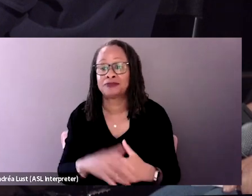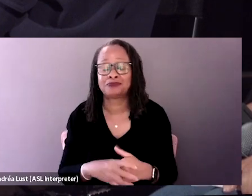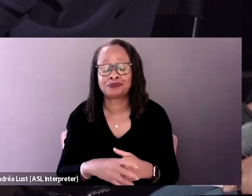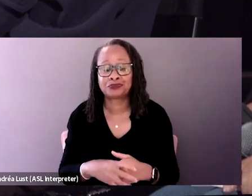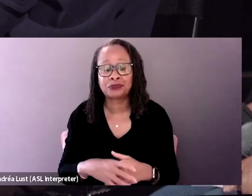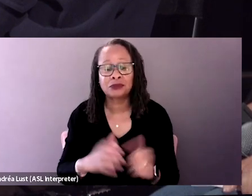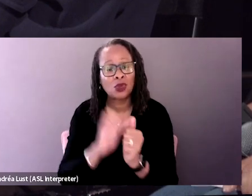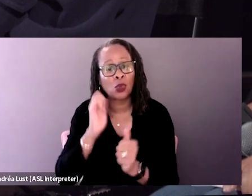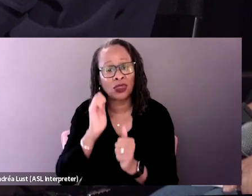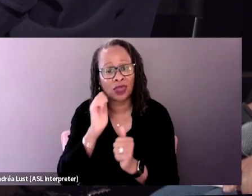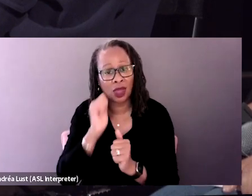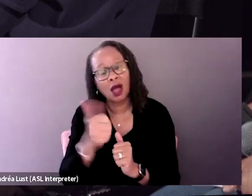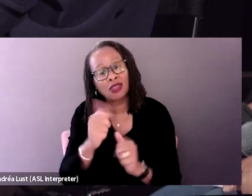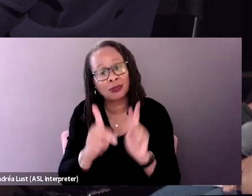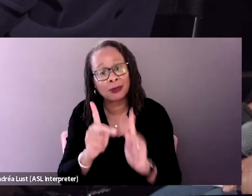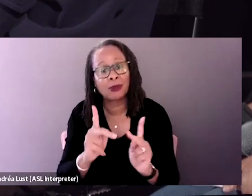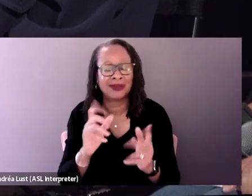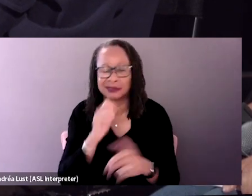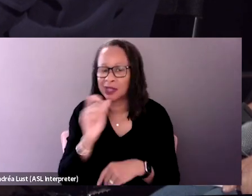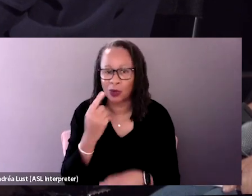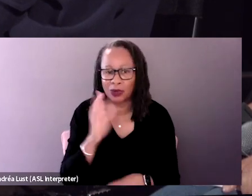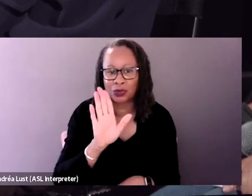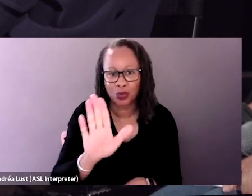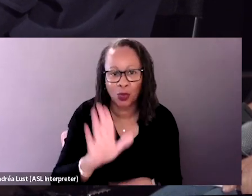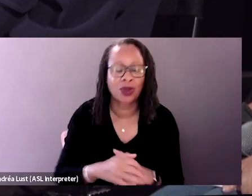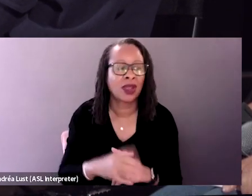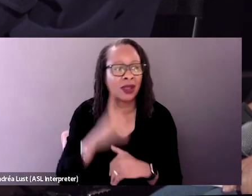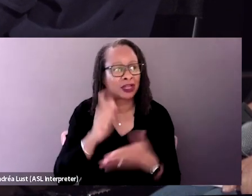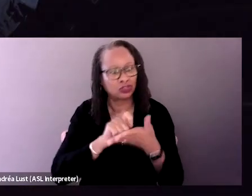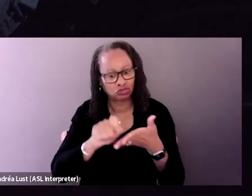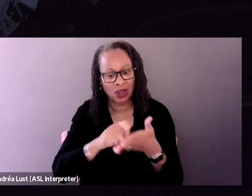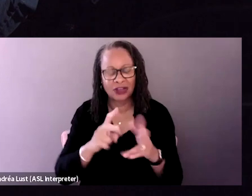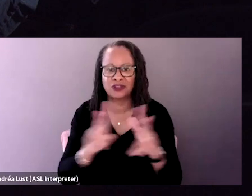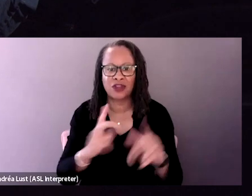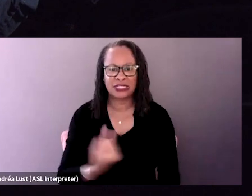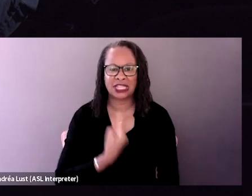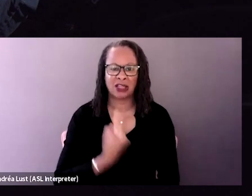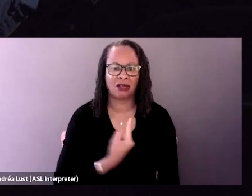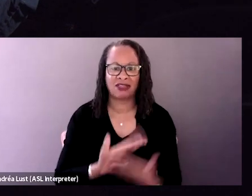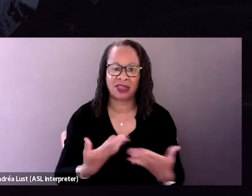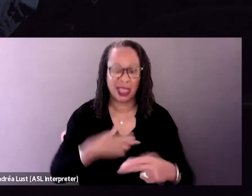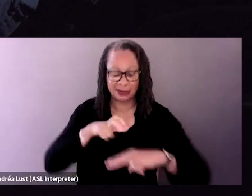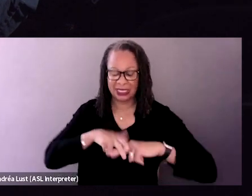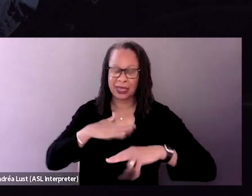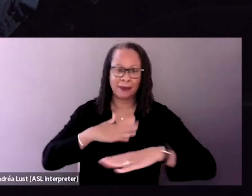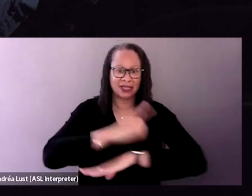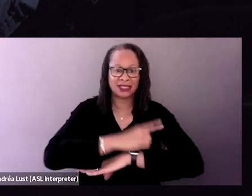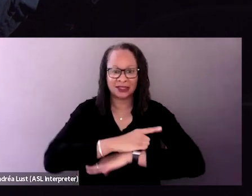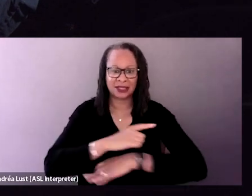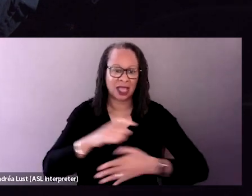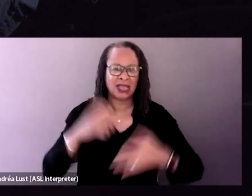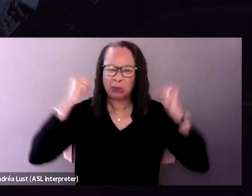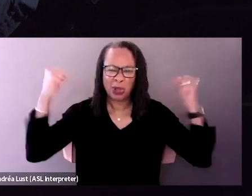people, wherein it's not just your, because writing is a very solitary thing. I'm sitting there at my desk, like pulling my